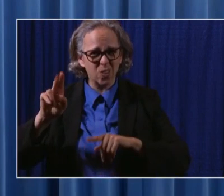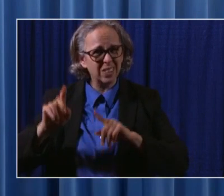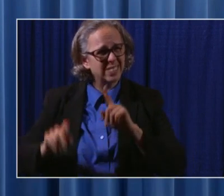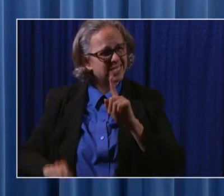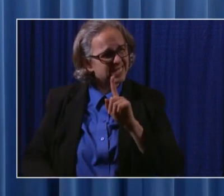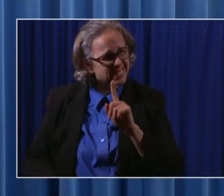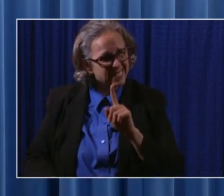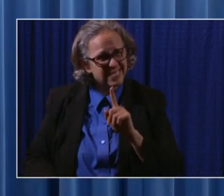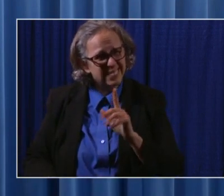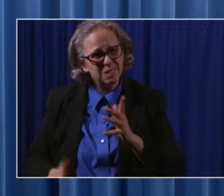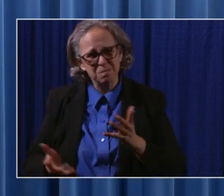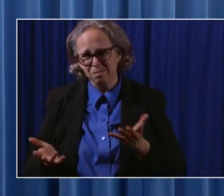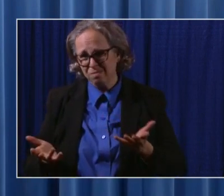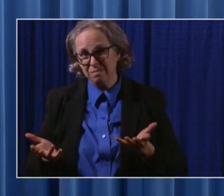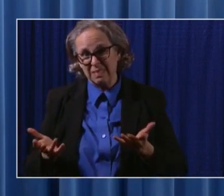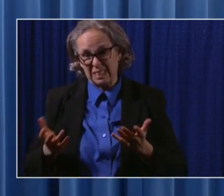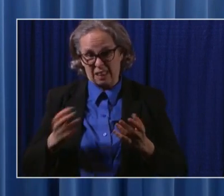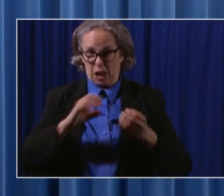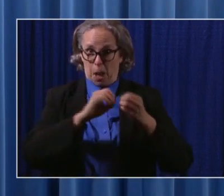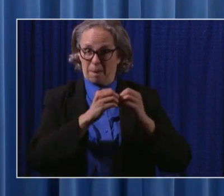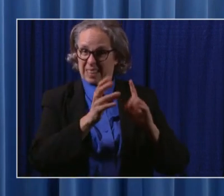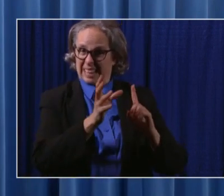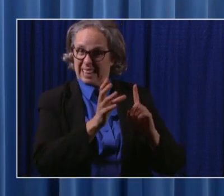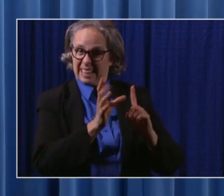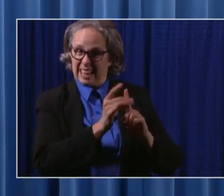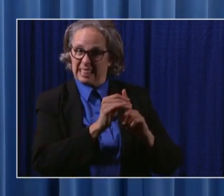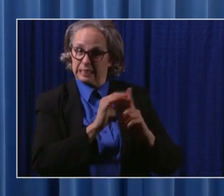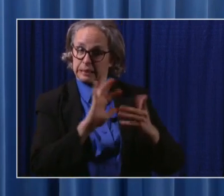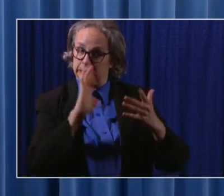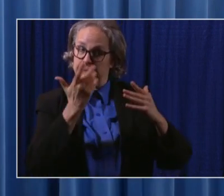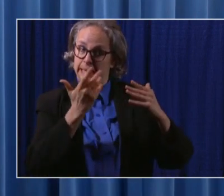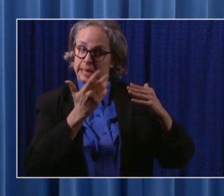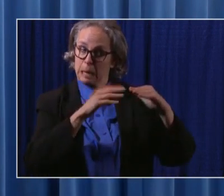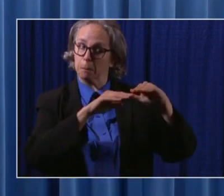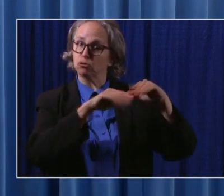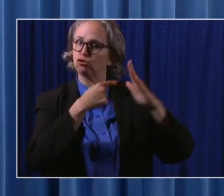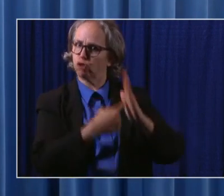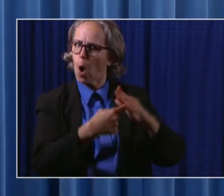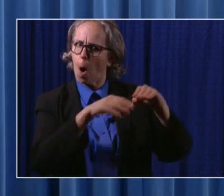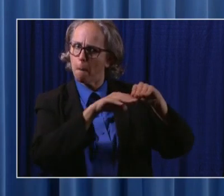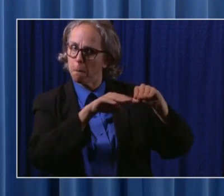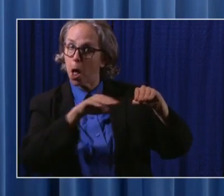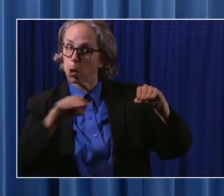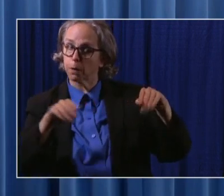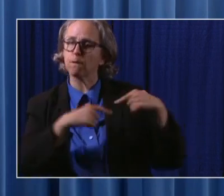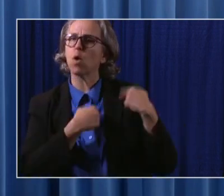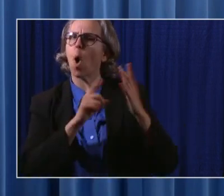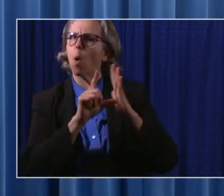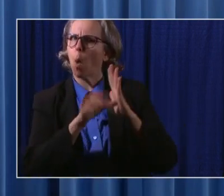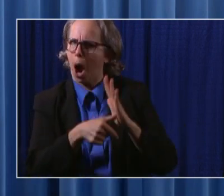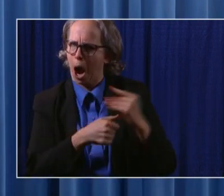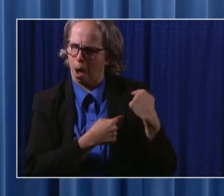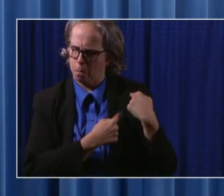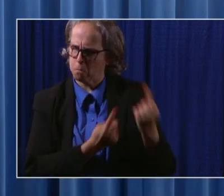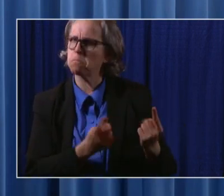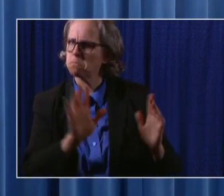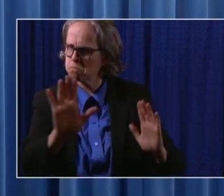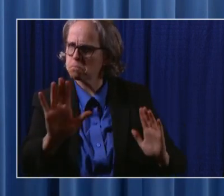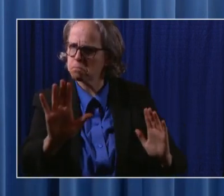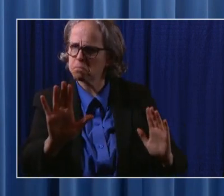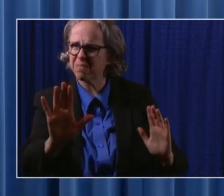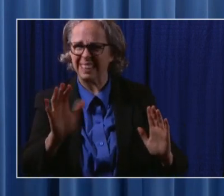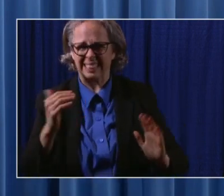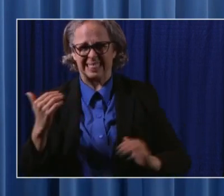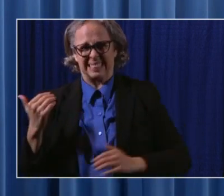cases, they have plateaued out for a while. We saw some increase on Saturday or